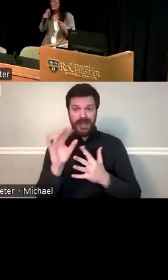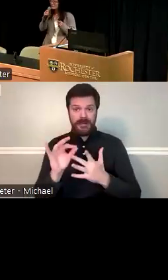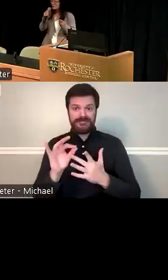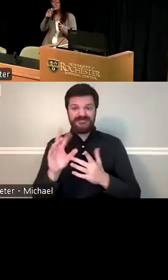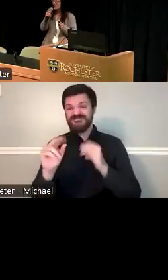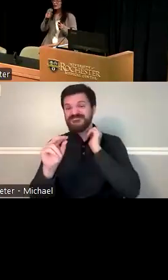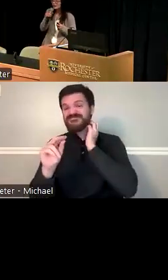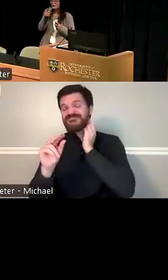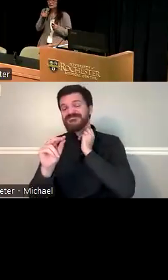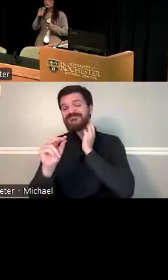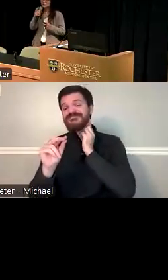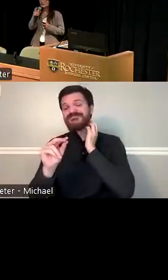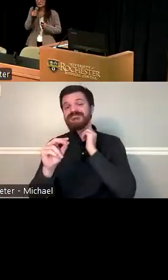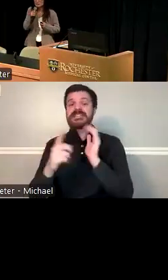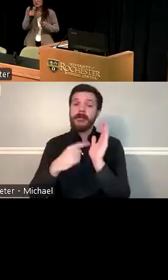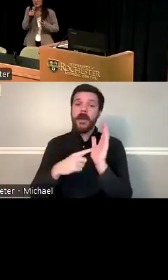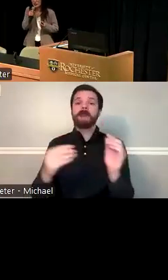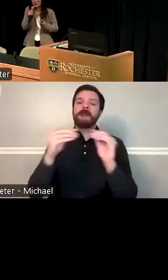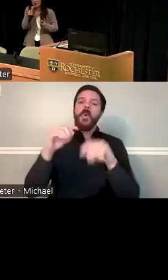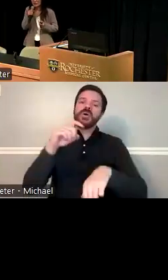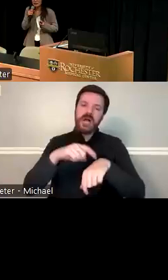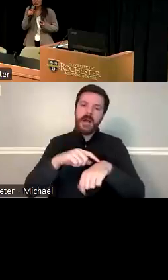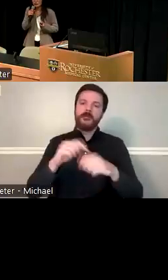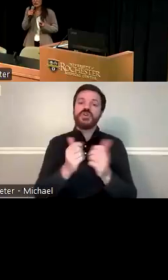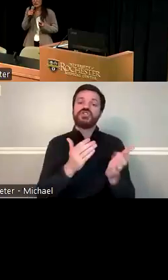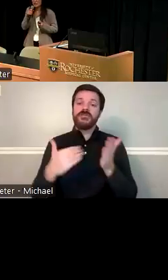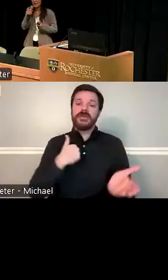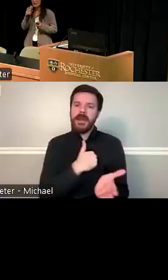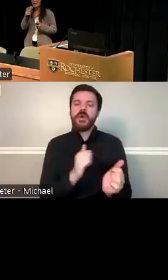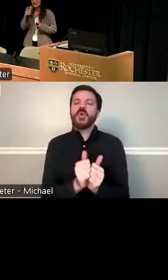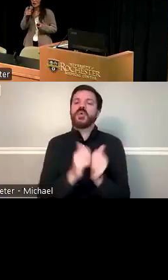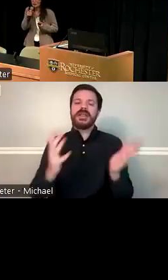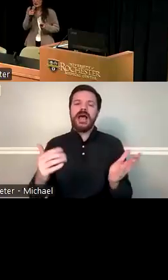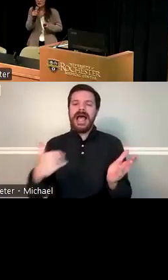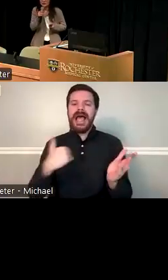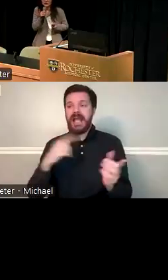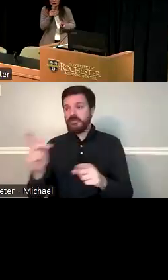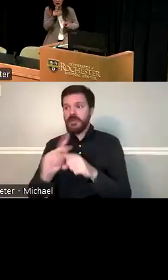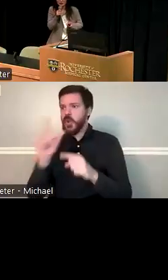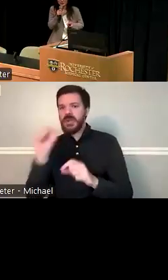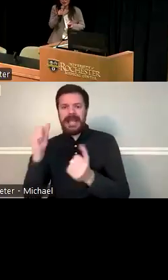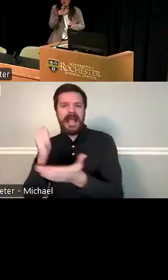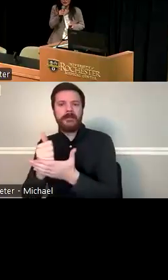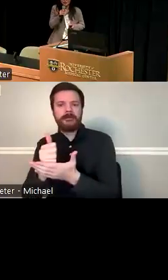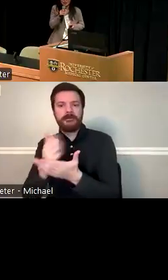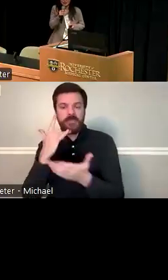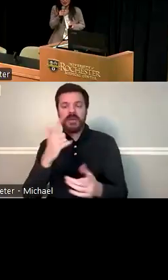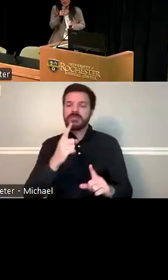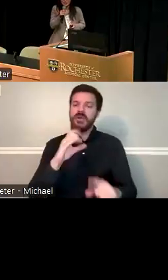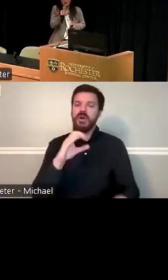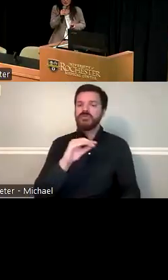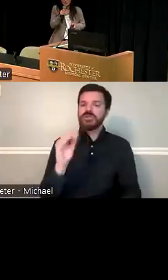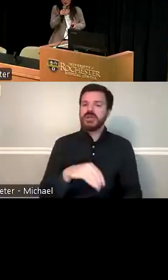end up having more time with the service members without having a professional who can help because of their 100%